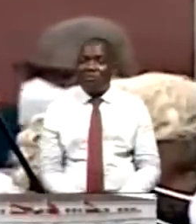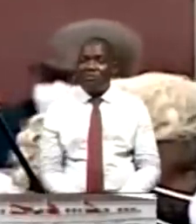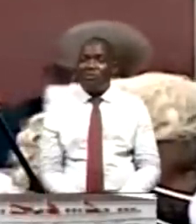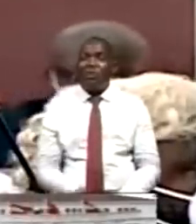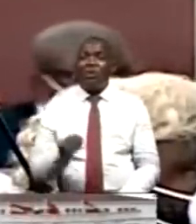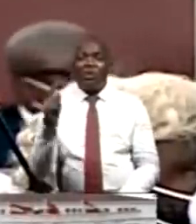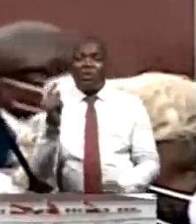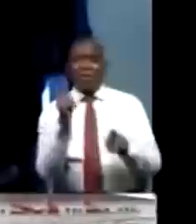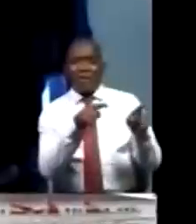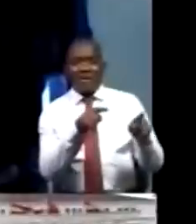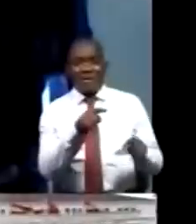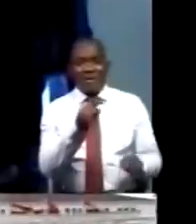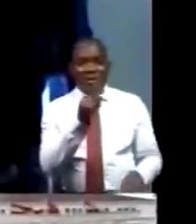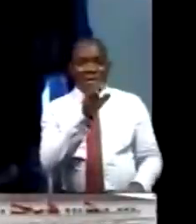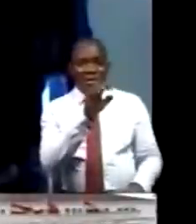in